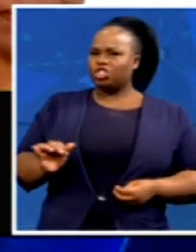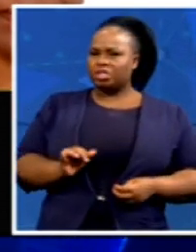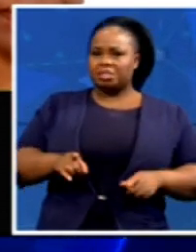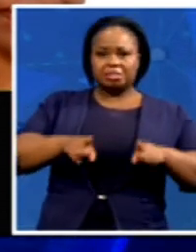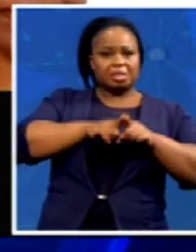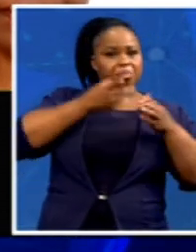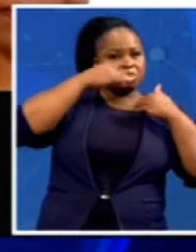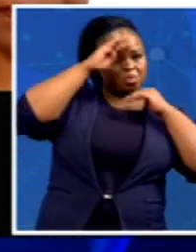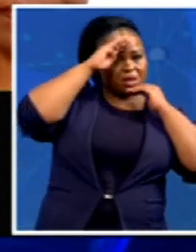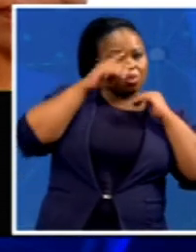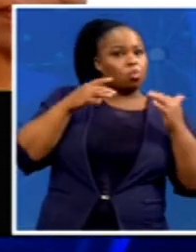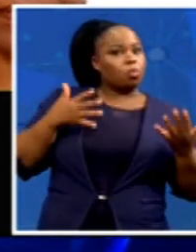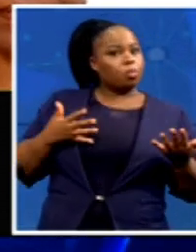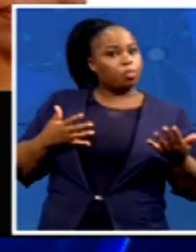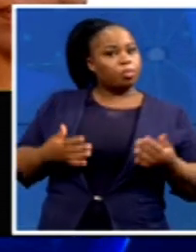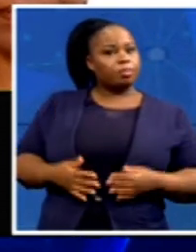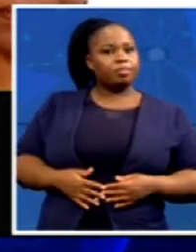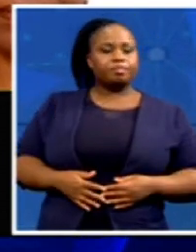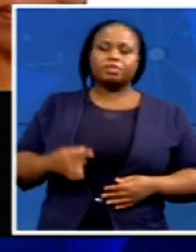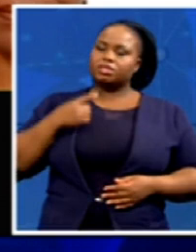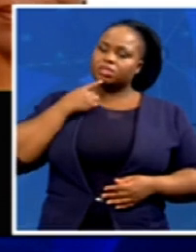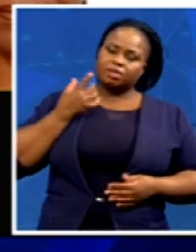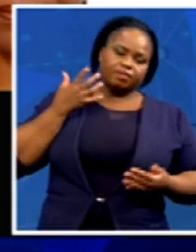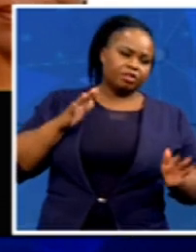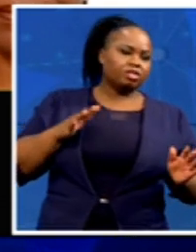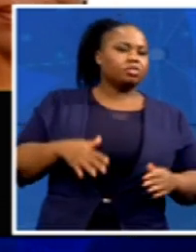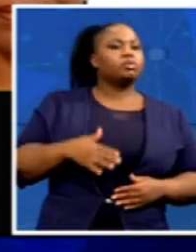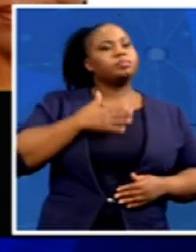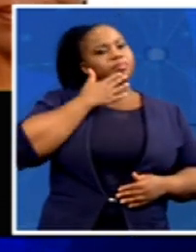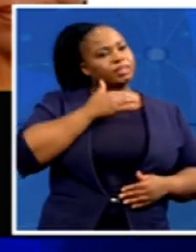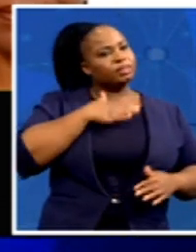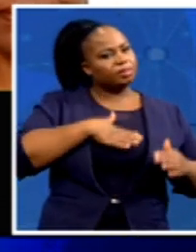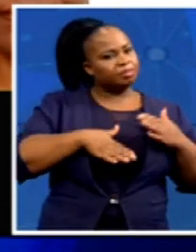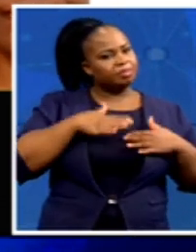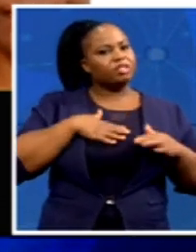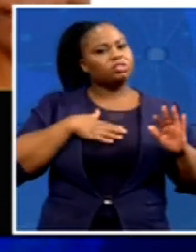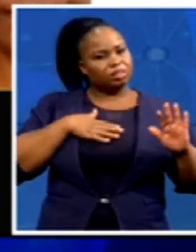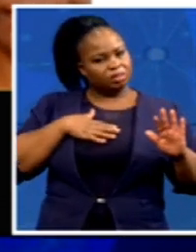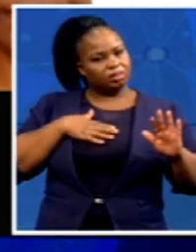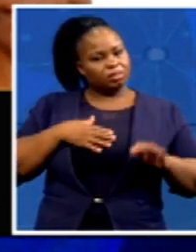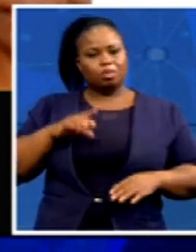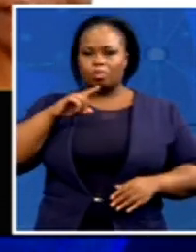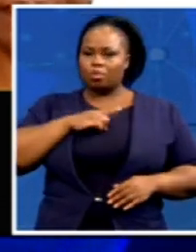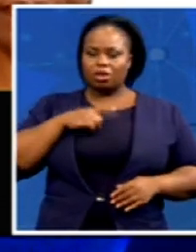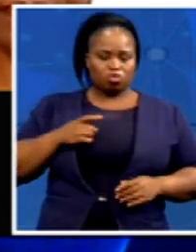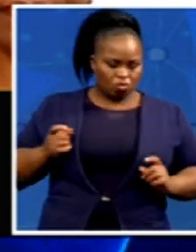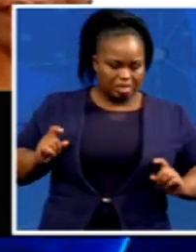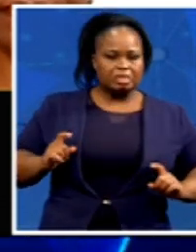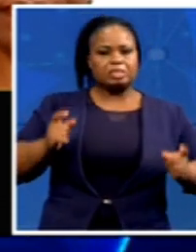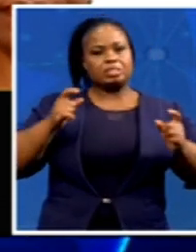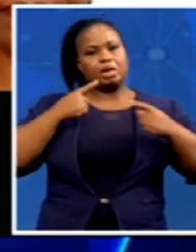As I said, I mean, just please be patient with us so that we do not rush into giving you information that is not